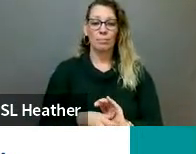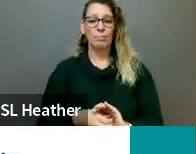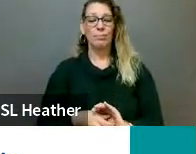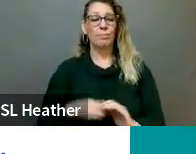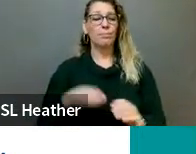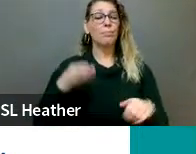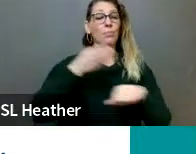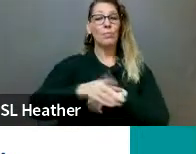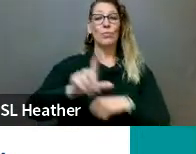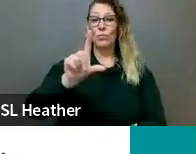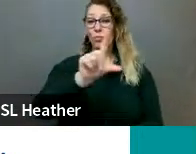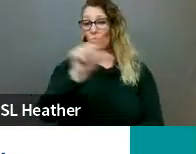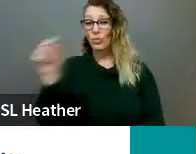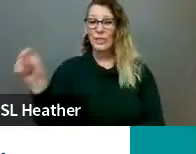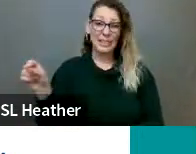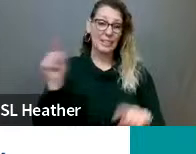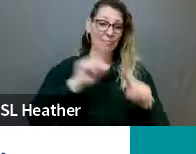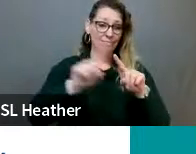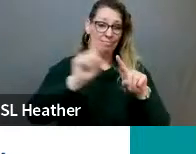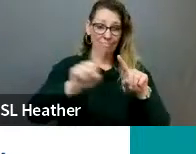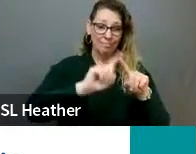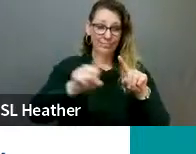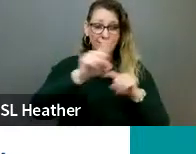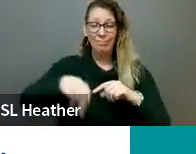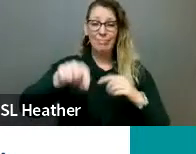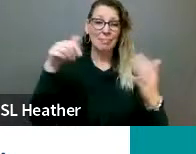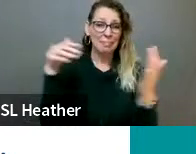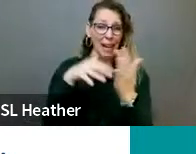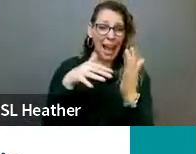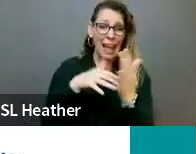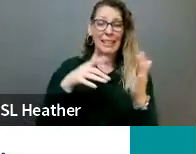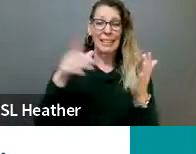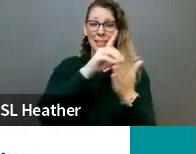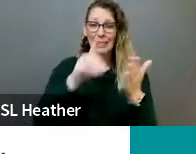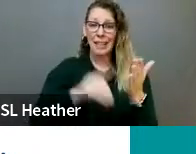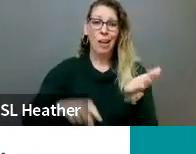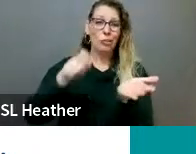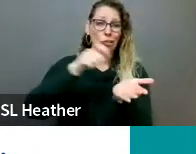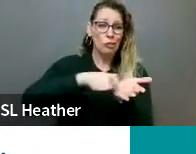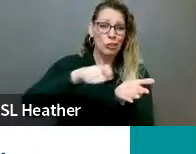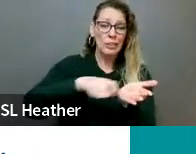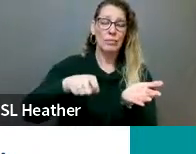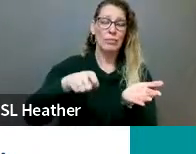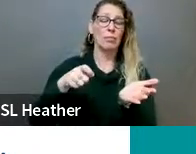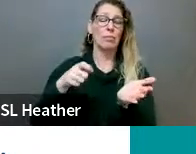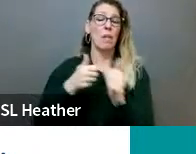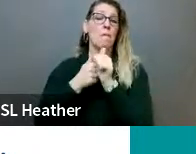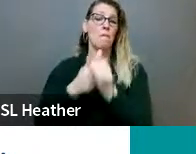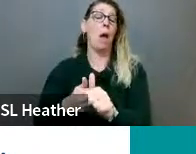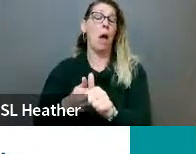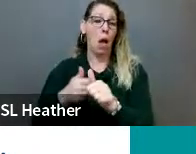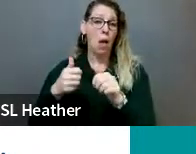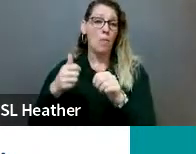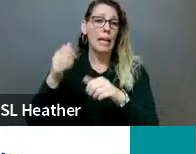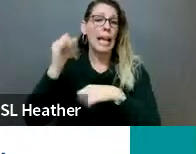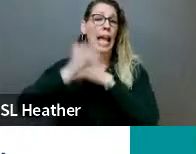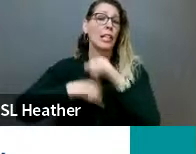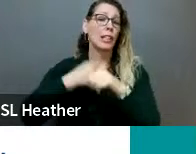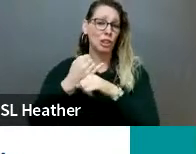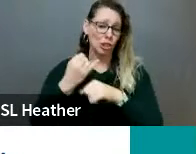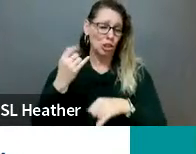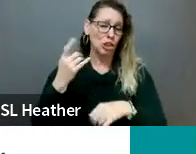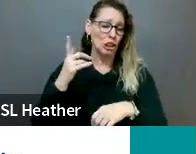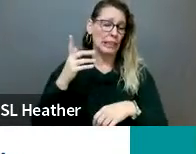Over 20 disciplines here, studies designed and written following those industry standards by subject matter experts, as I